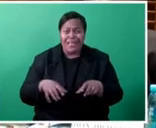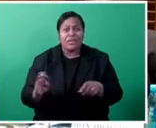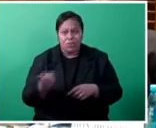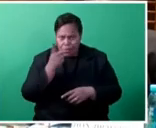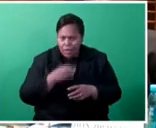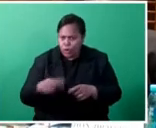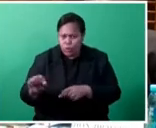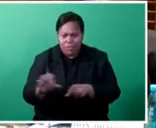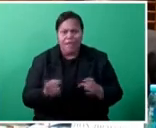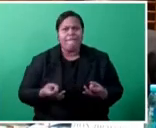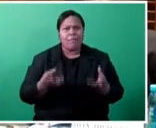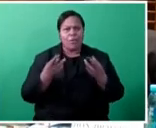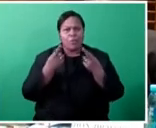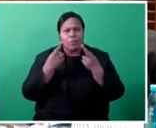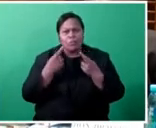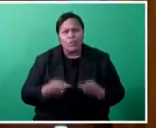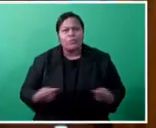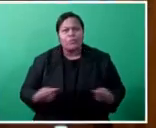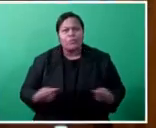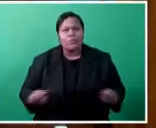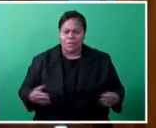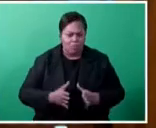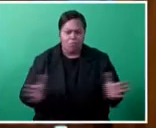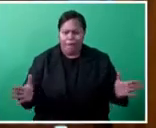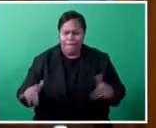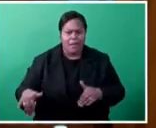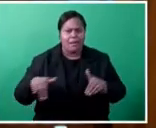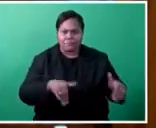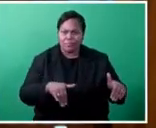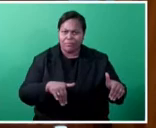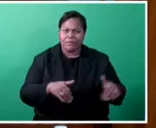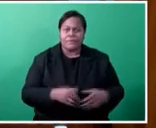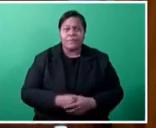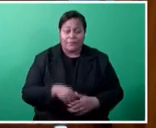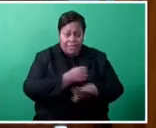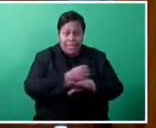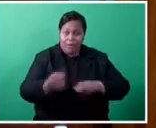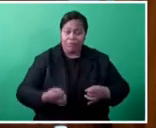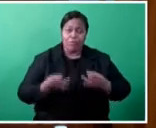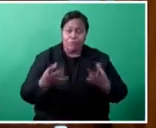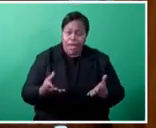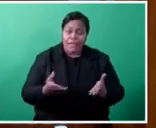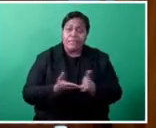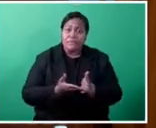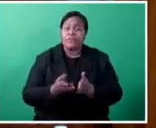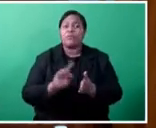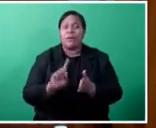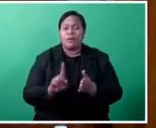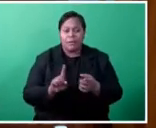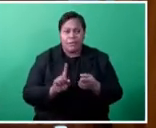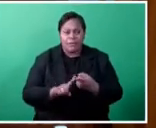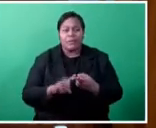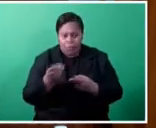resources and with wider participation. The government will provide the following services in order to fulfill the intent of the land